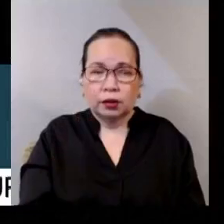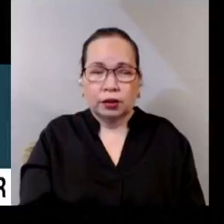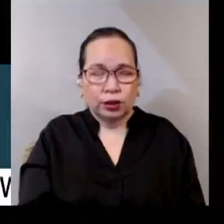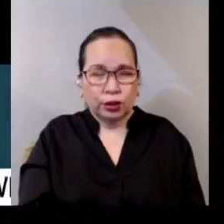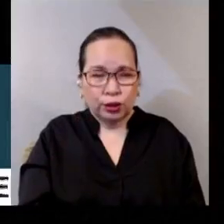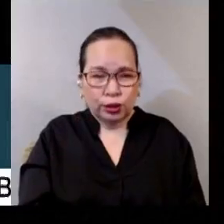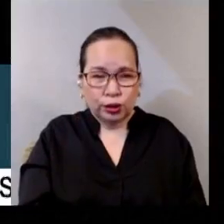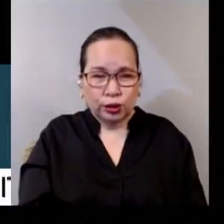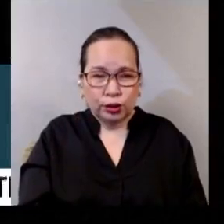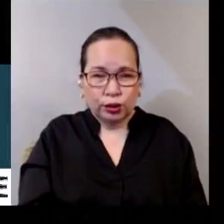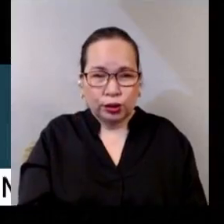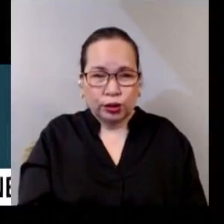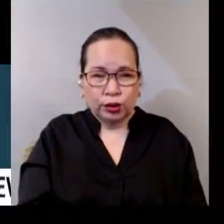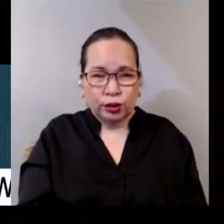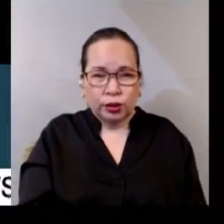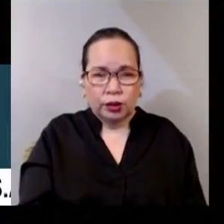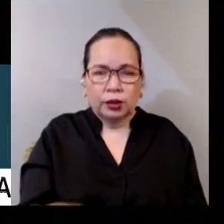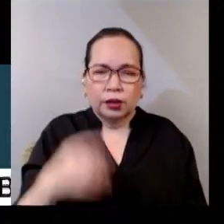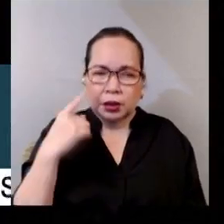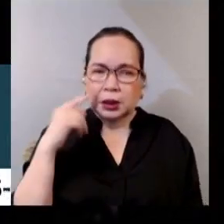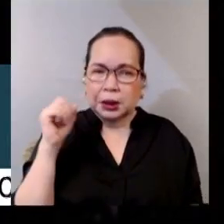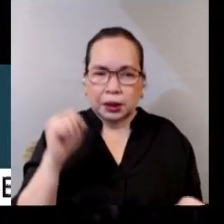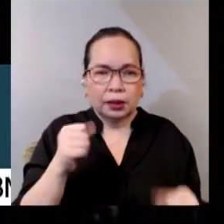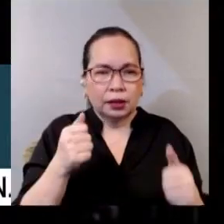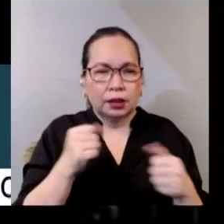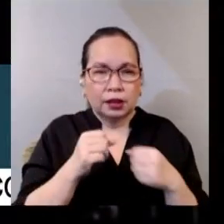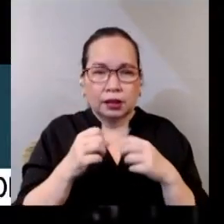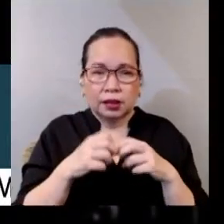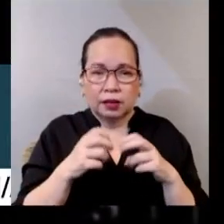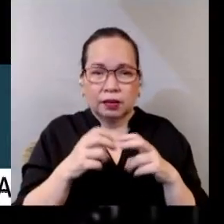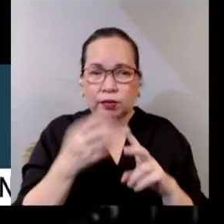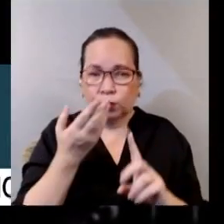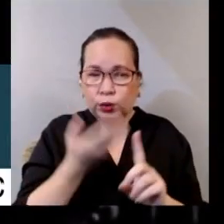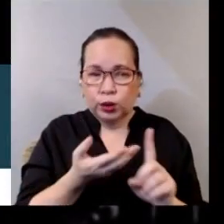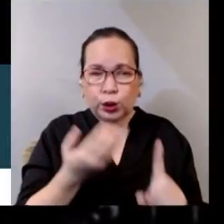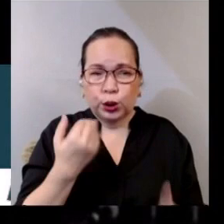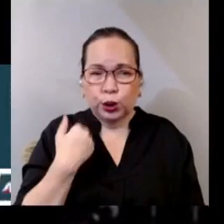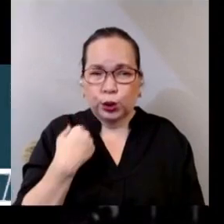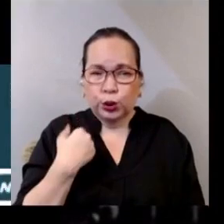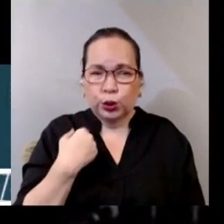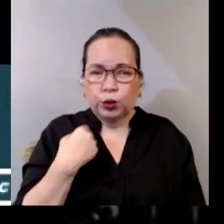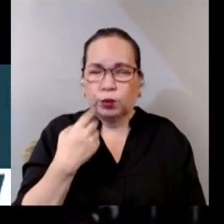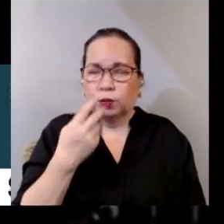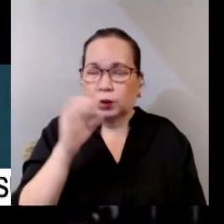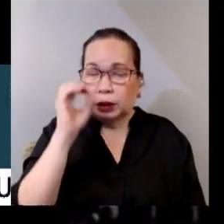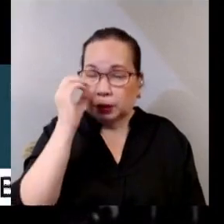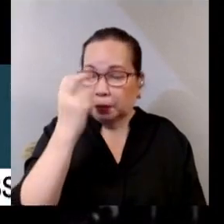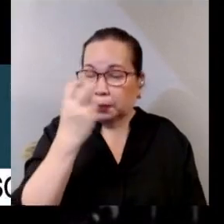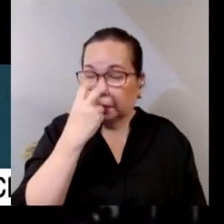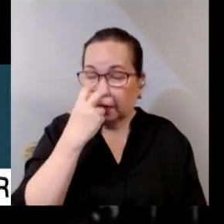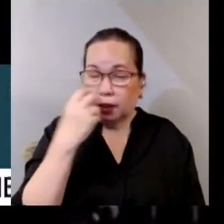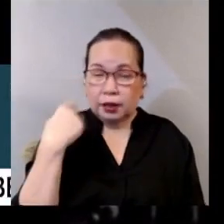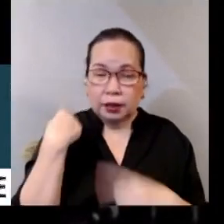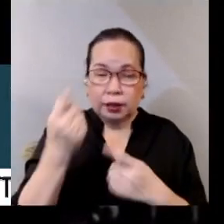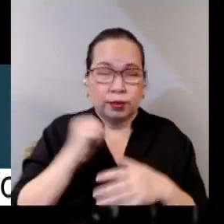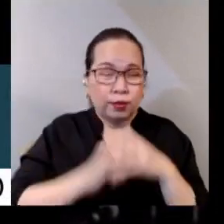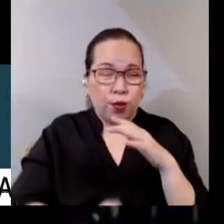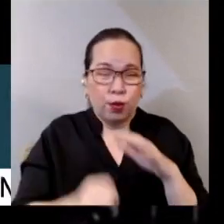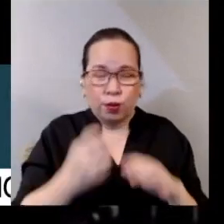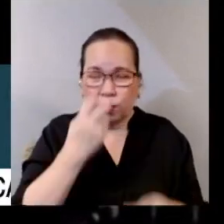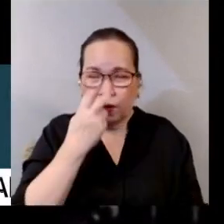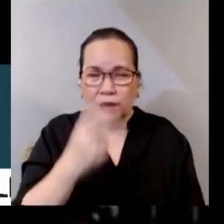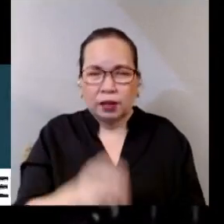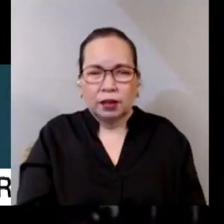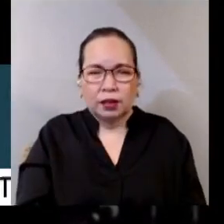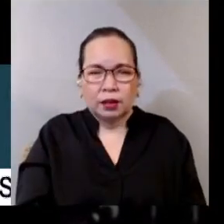I think this is like notable in that even if someone has never had vision ever, like they were born blind, we